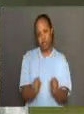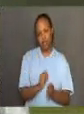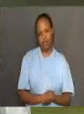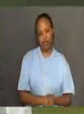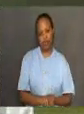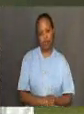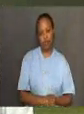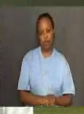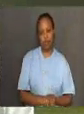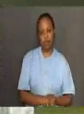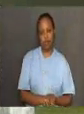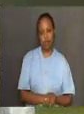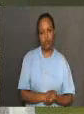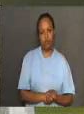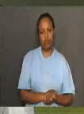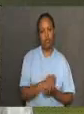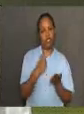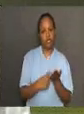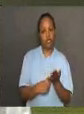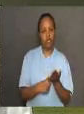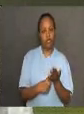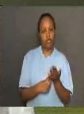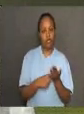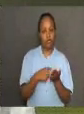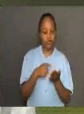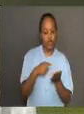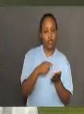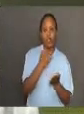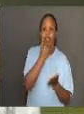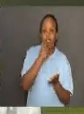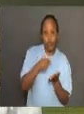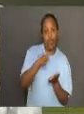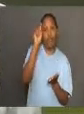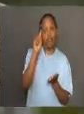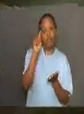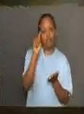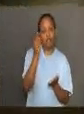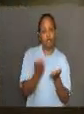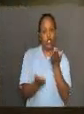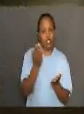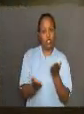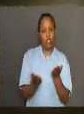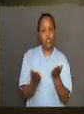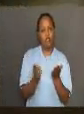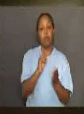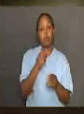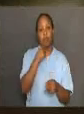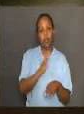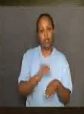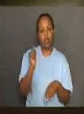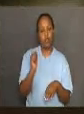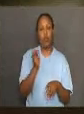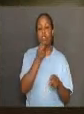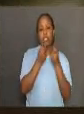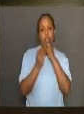The instrument through which corrective justice is dispensed is called criminal